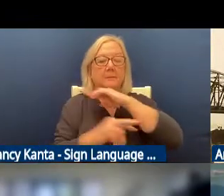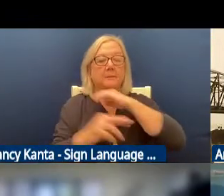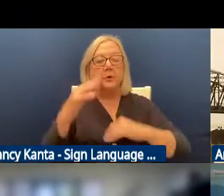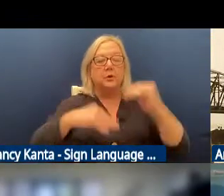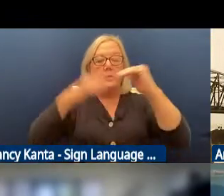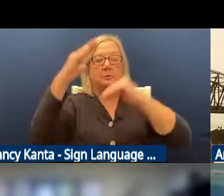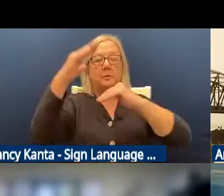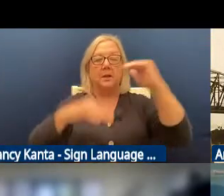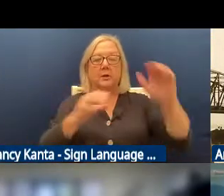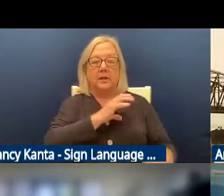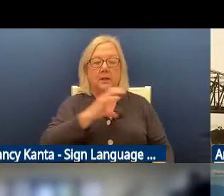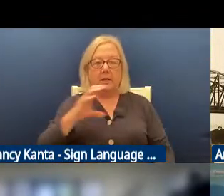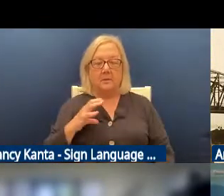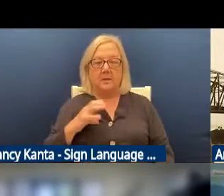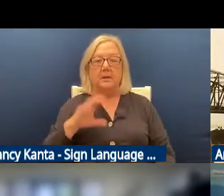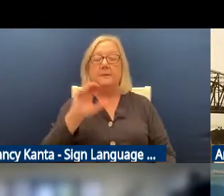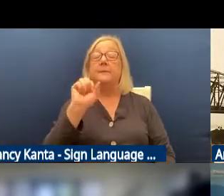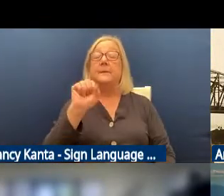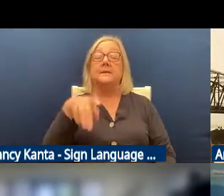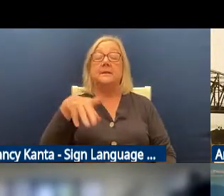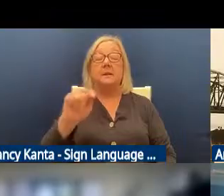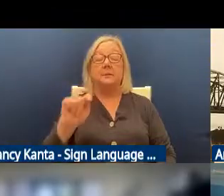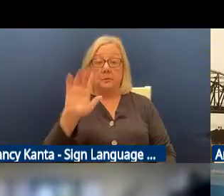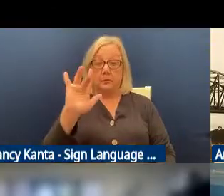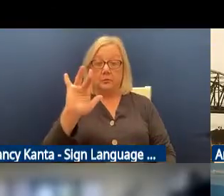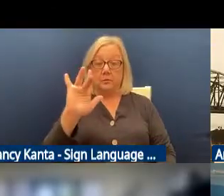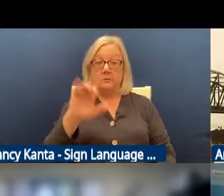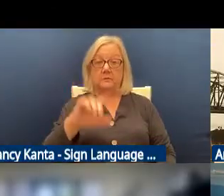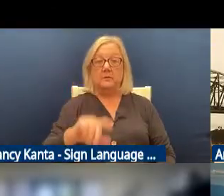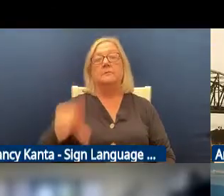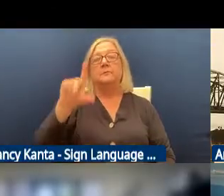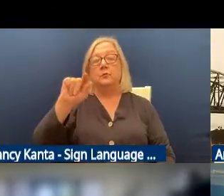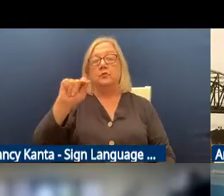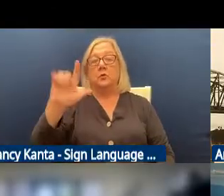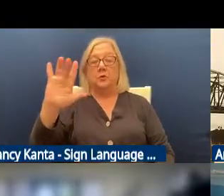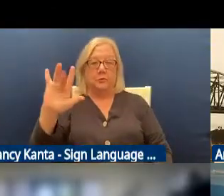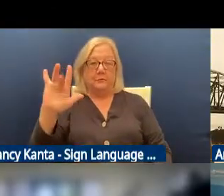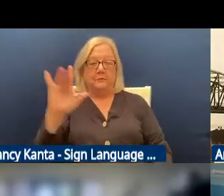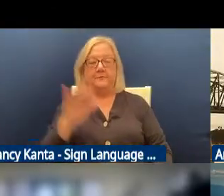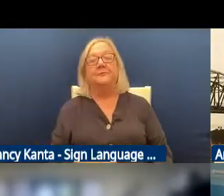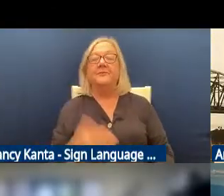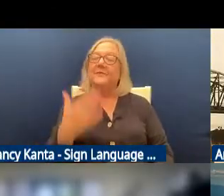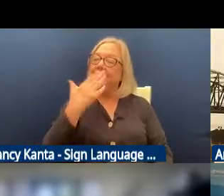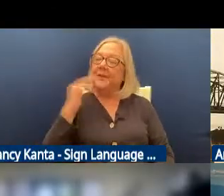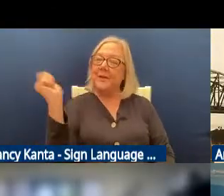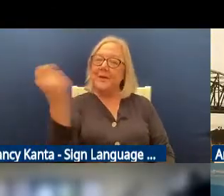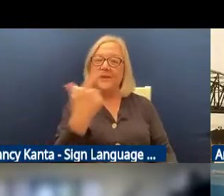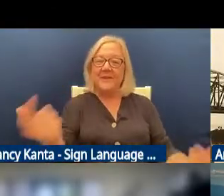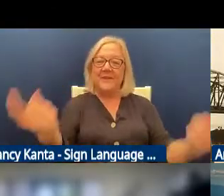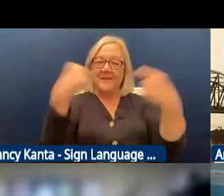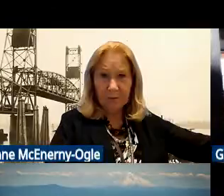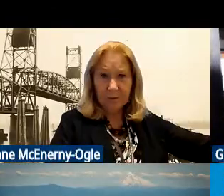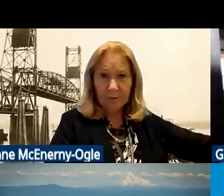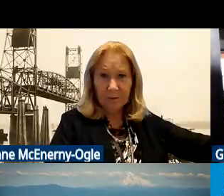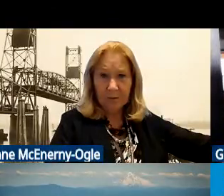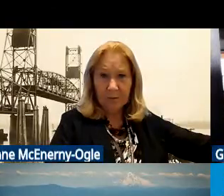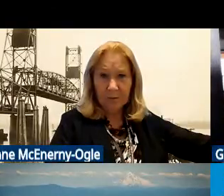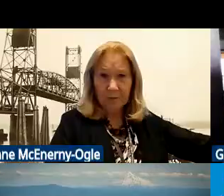for September 25th, 2025. Thank you, everybody, for coming.